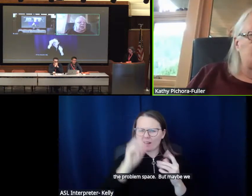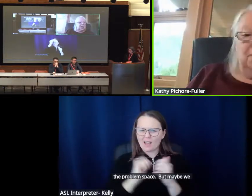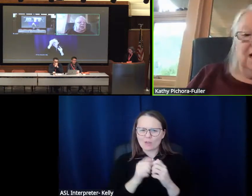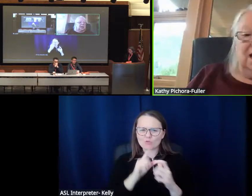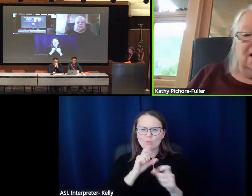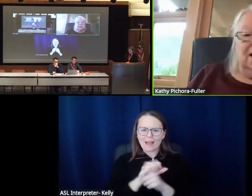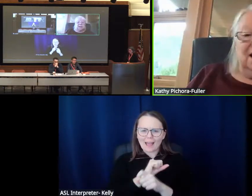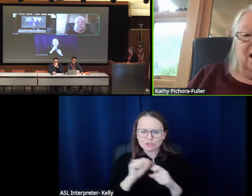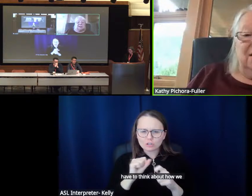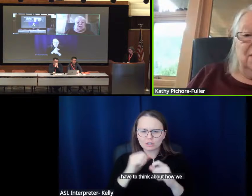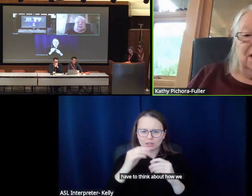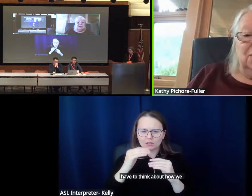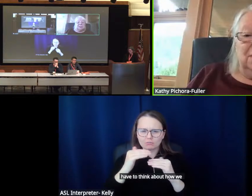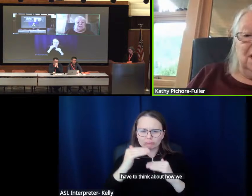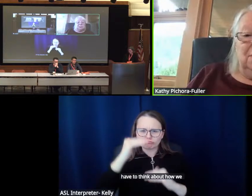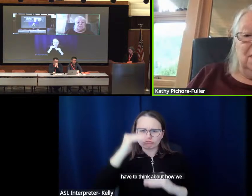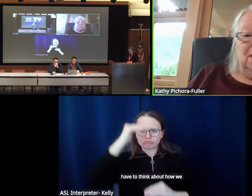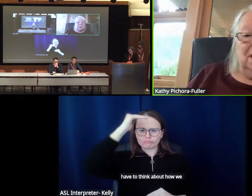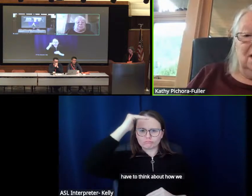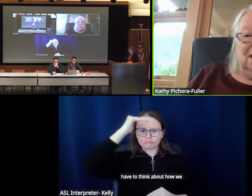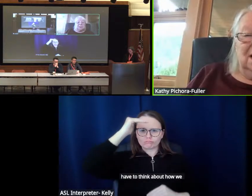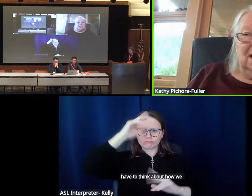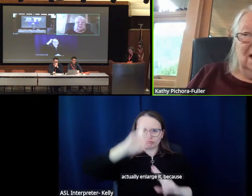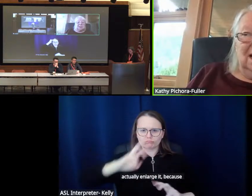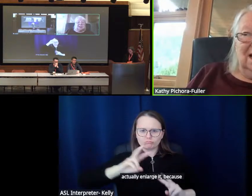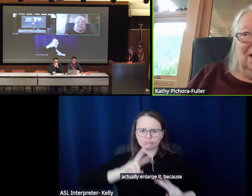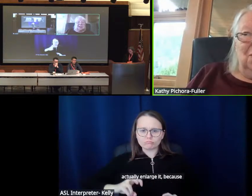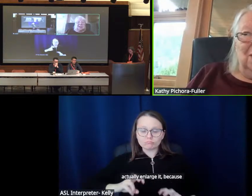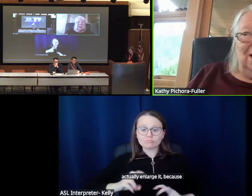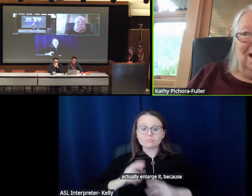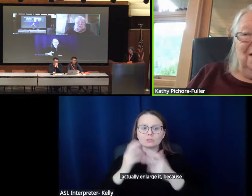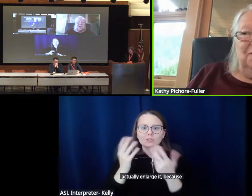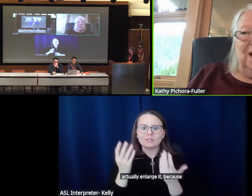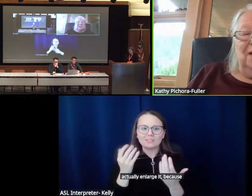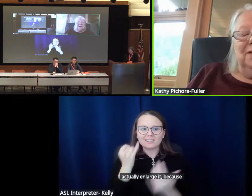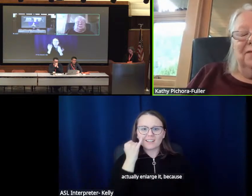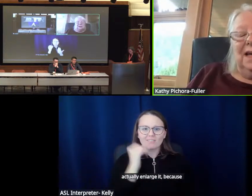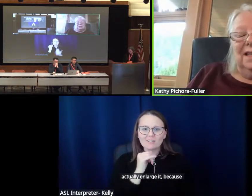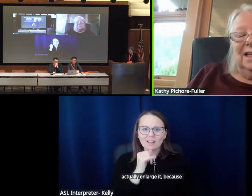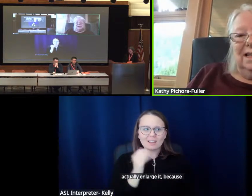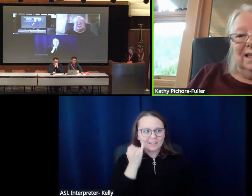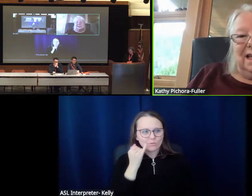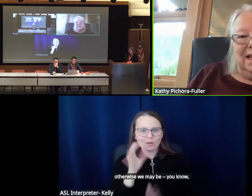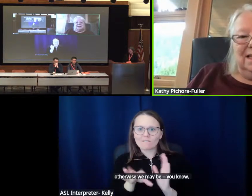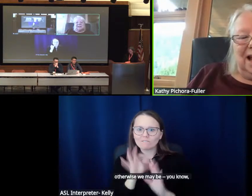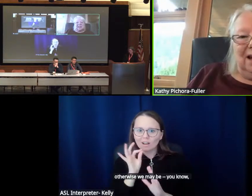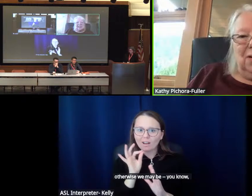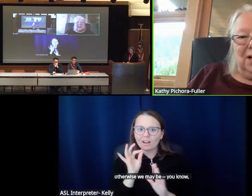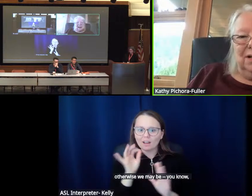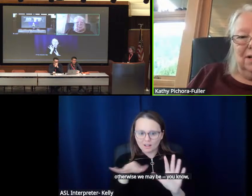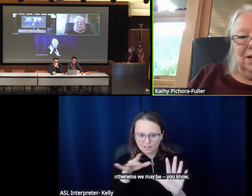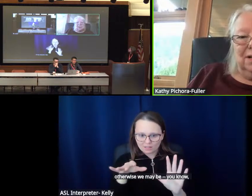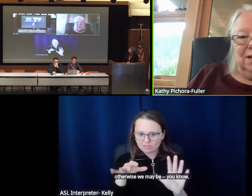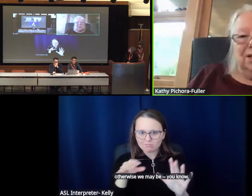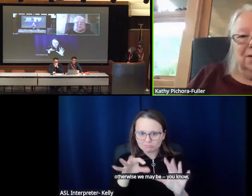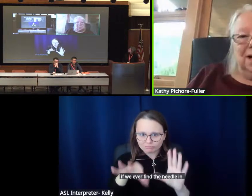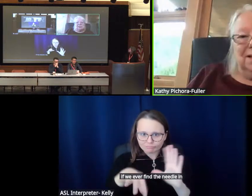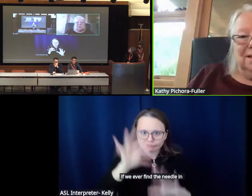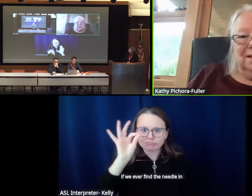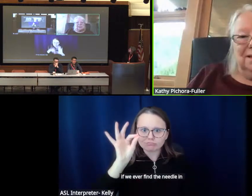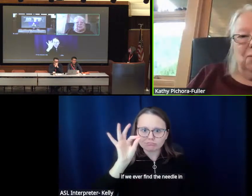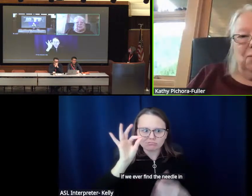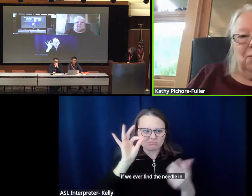enlarge it, because otherwise we may be, if we ever find the needle in the haystack, what good is it going to do